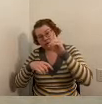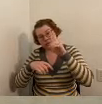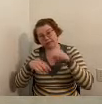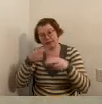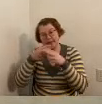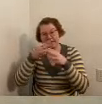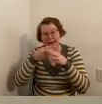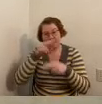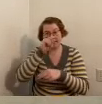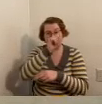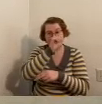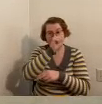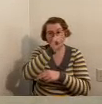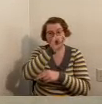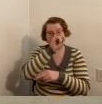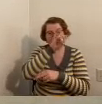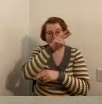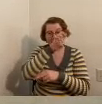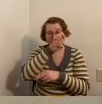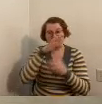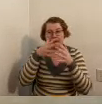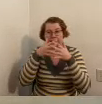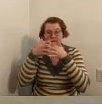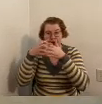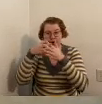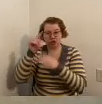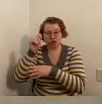Native American tribes.